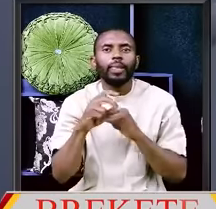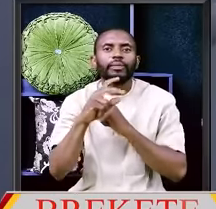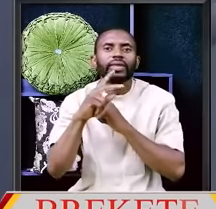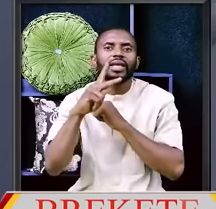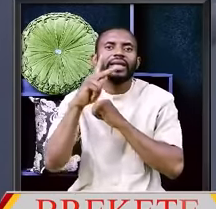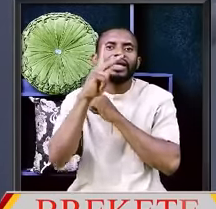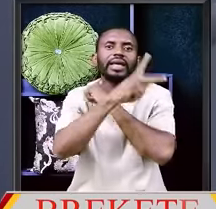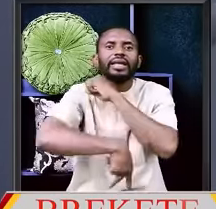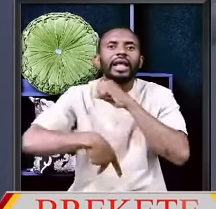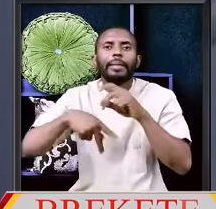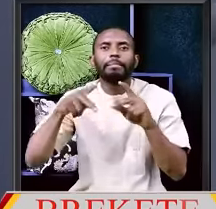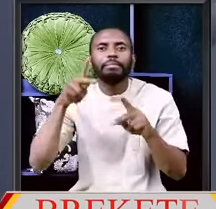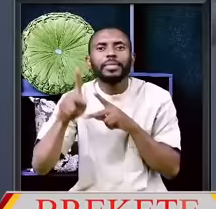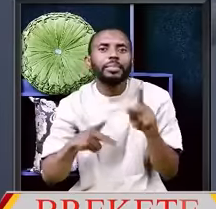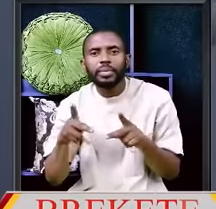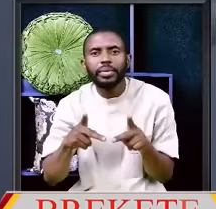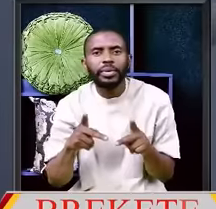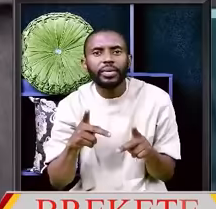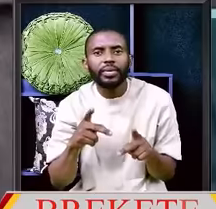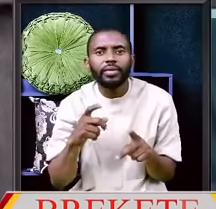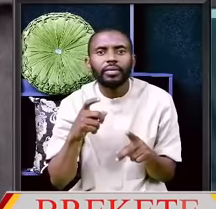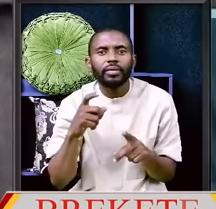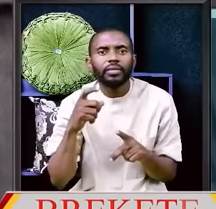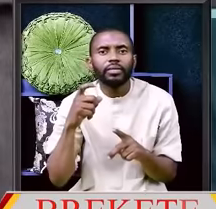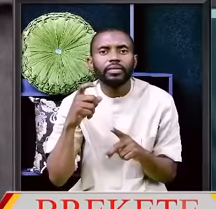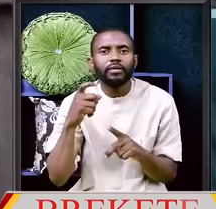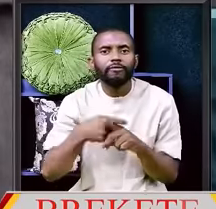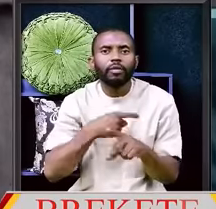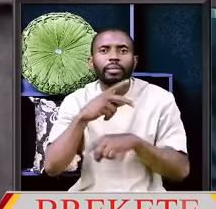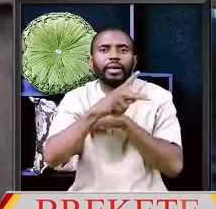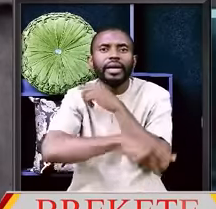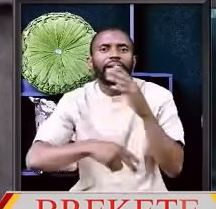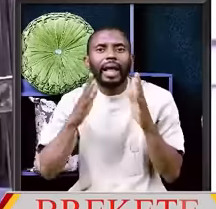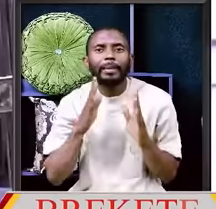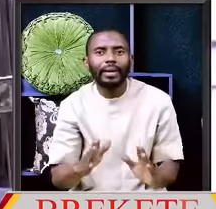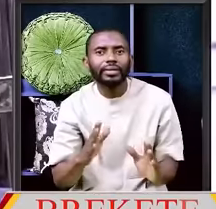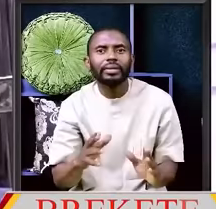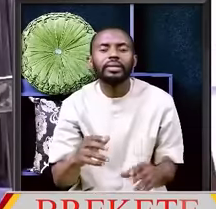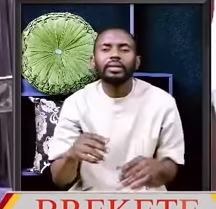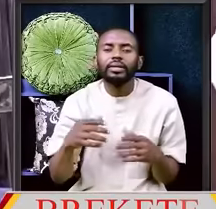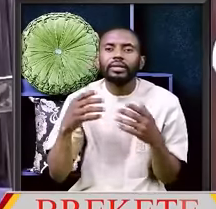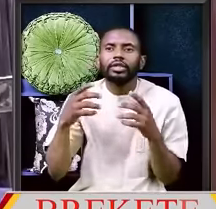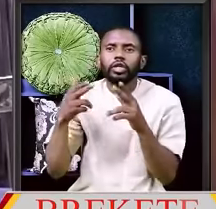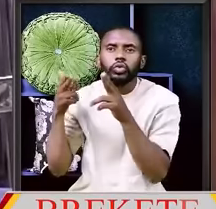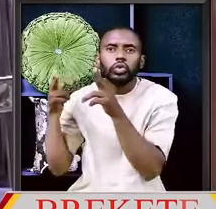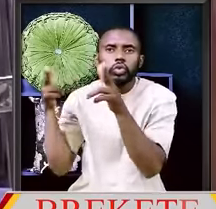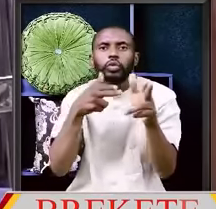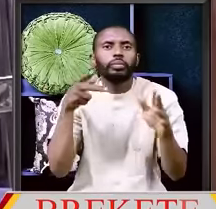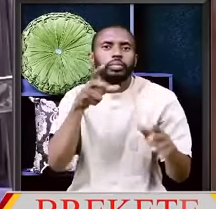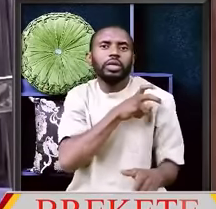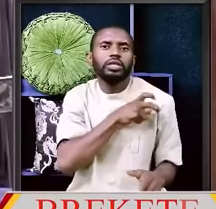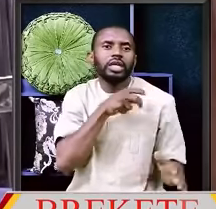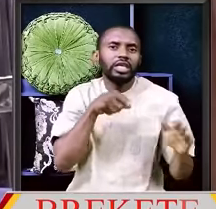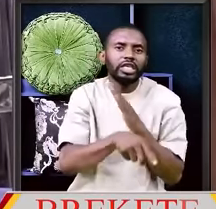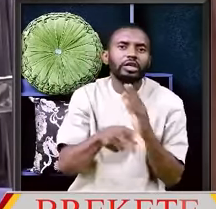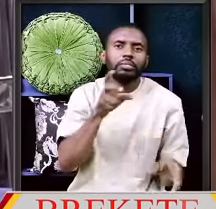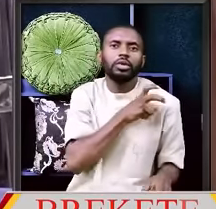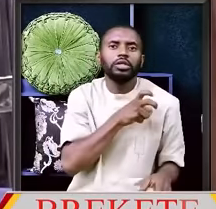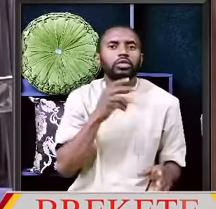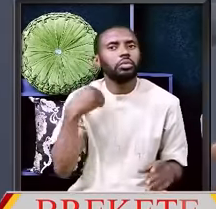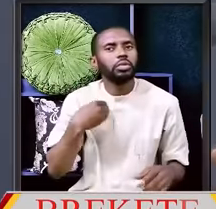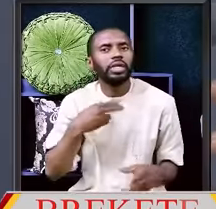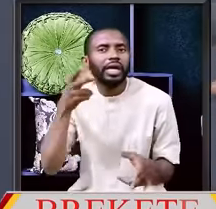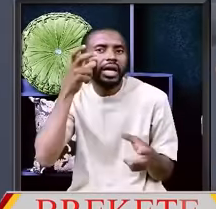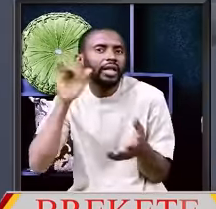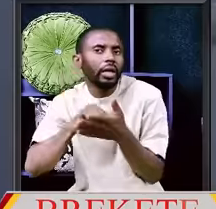kidnap people with them victim, with them victims where them kidnap. They shoot police, they keep police. Nobody they